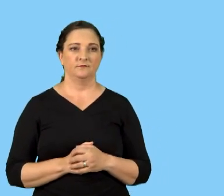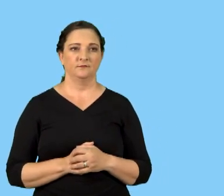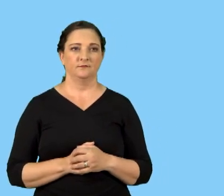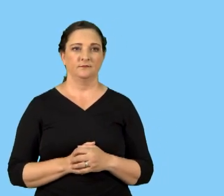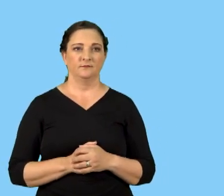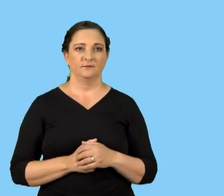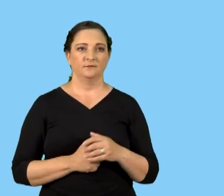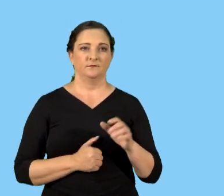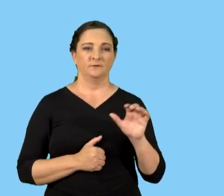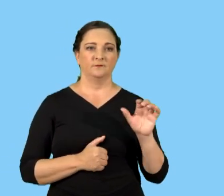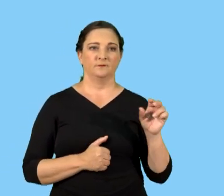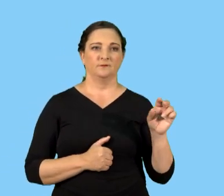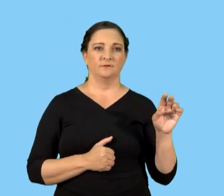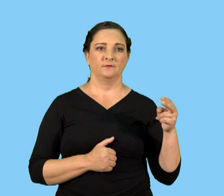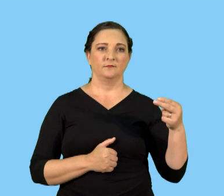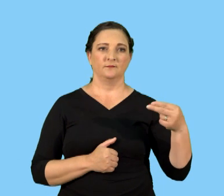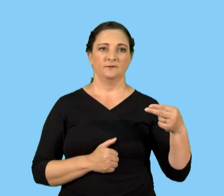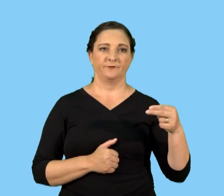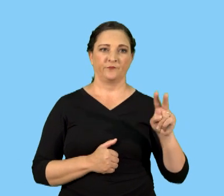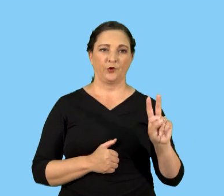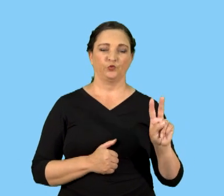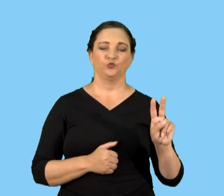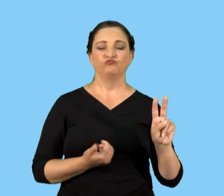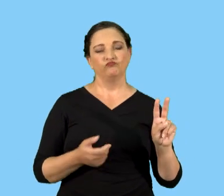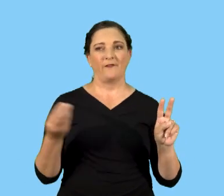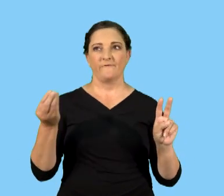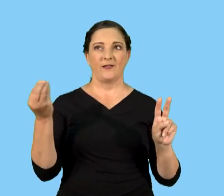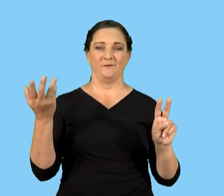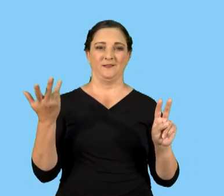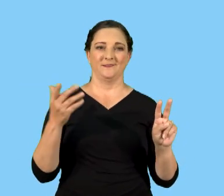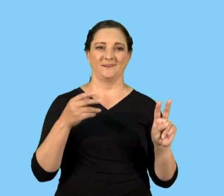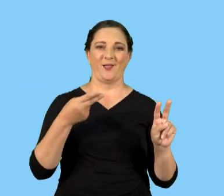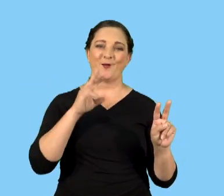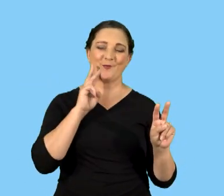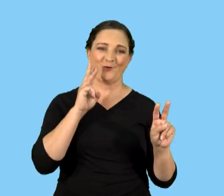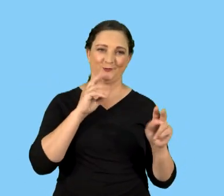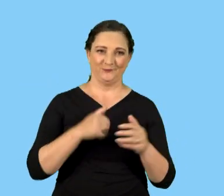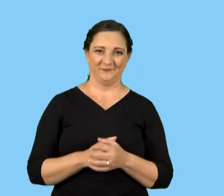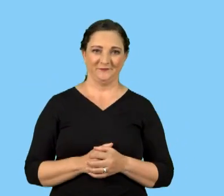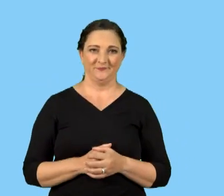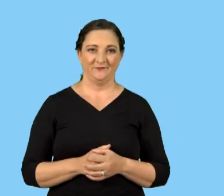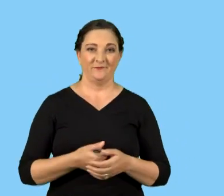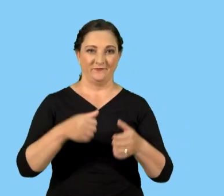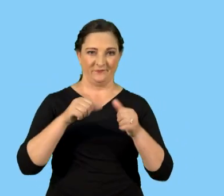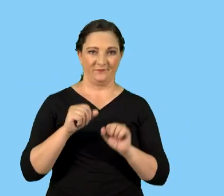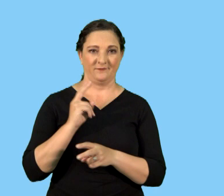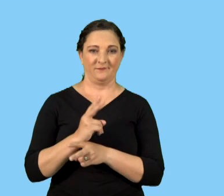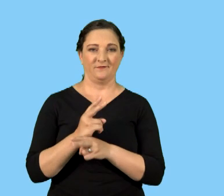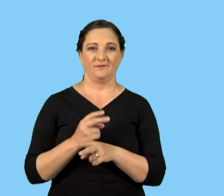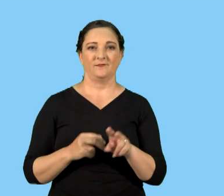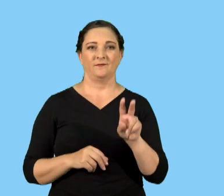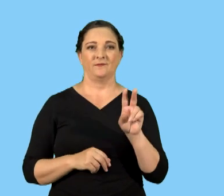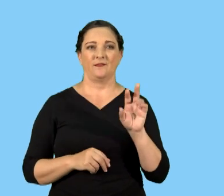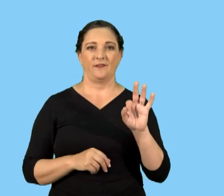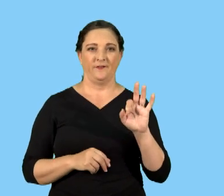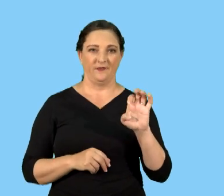That's your iron oxide. And this is our famous molecule, water. And this is our iron